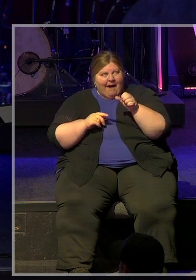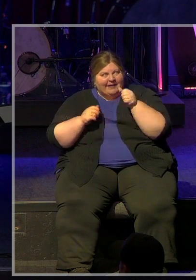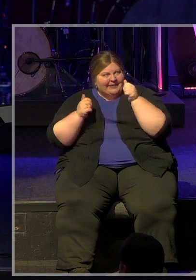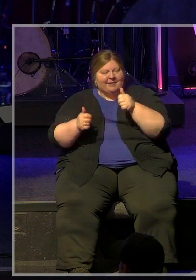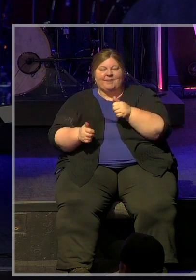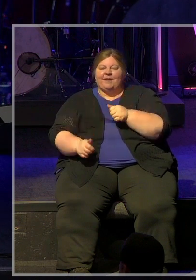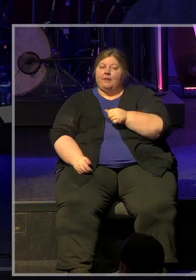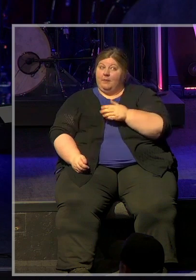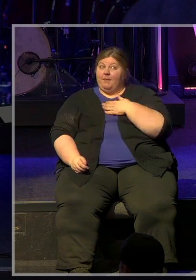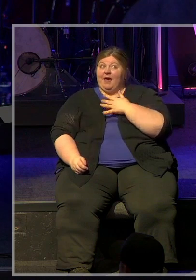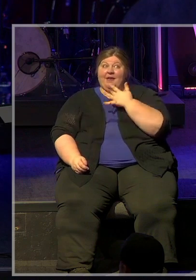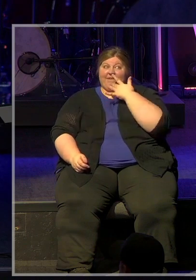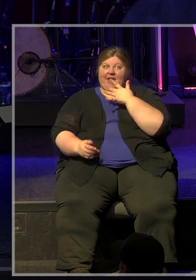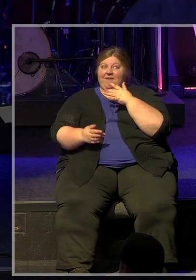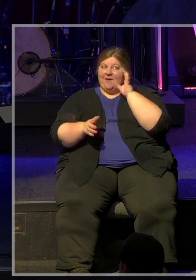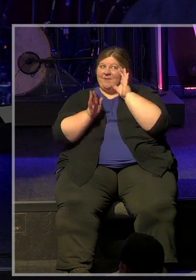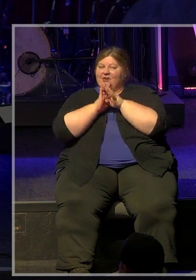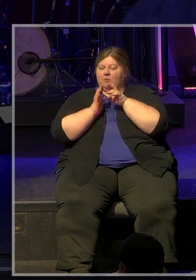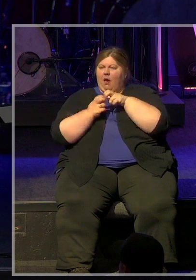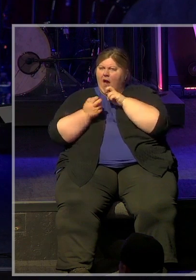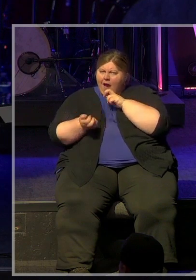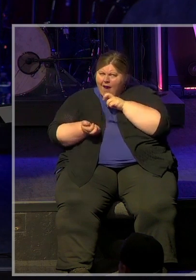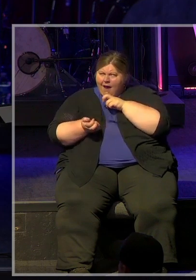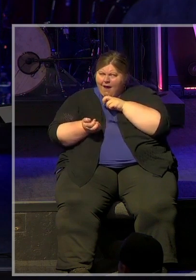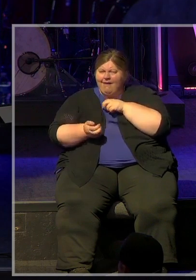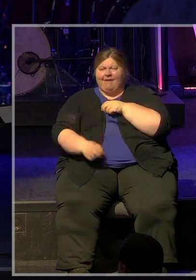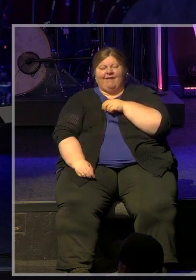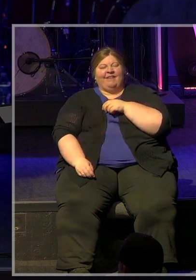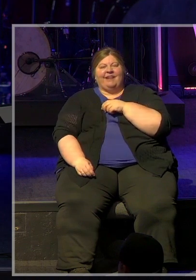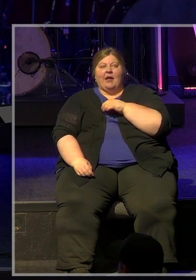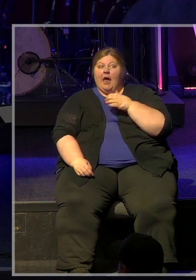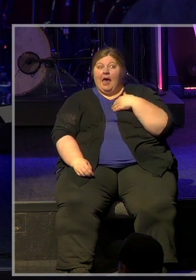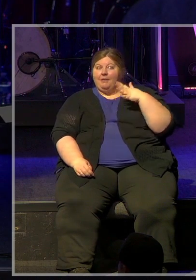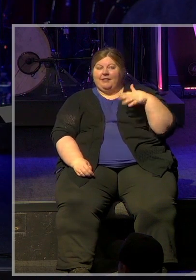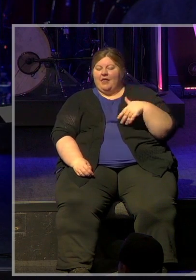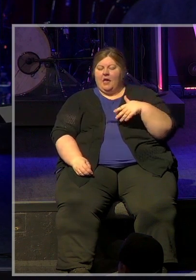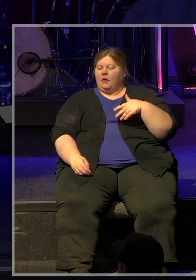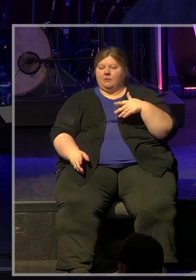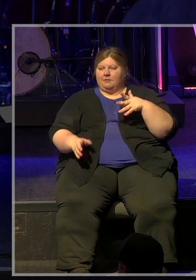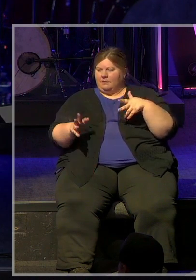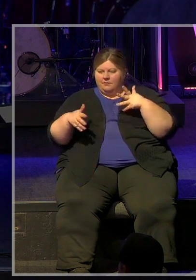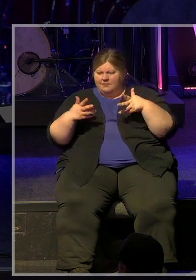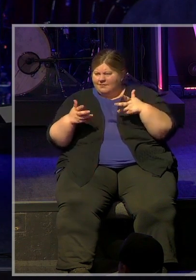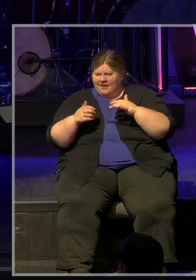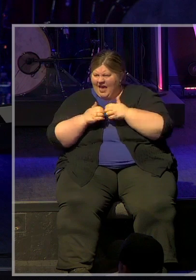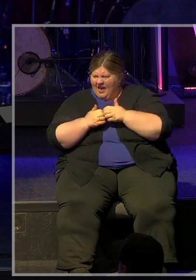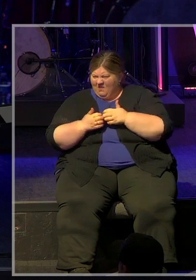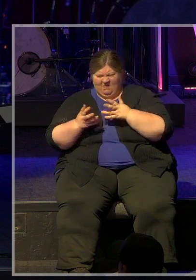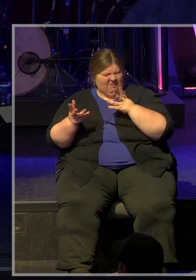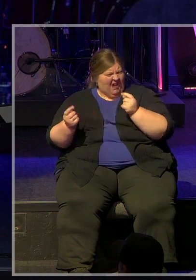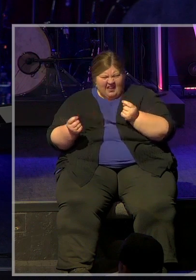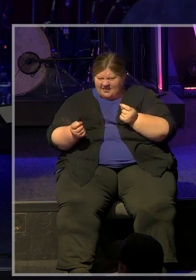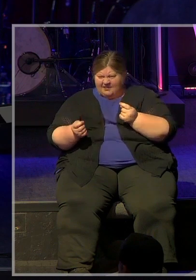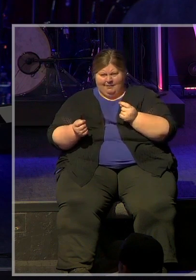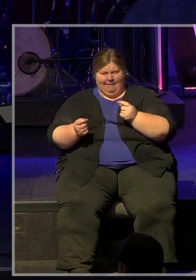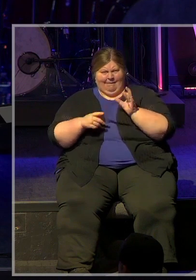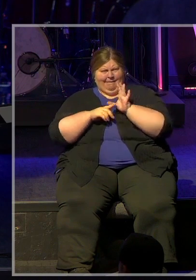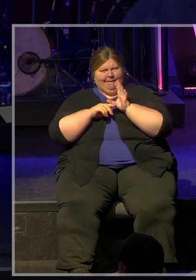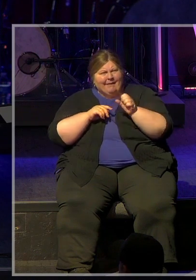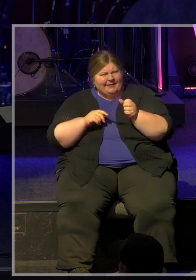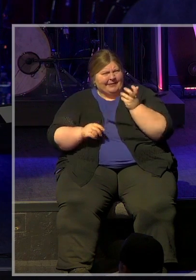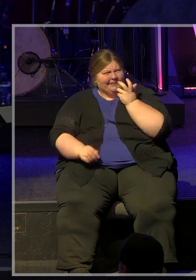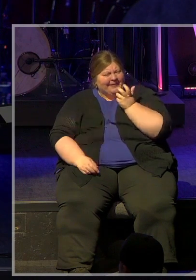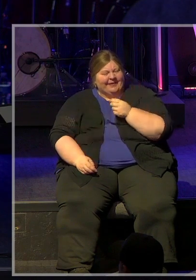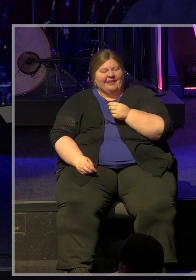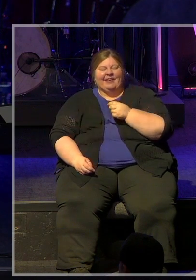I have some of my favorite pictures, my mouth hanging wide open. I mean, I was late to stuff because I was like, What? This is awesome. I can't believe